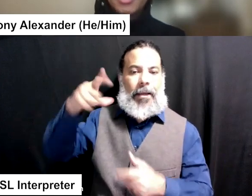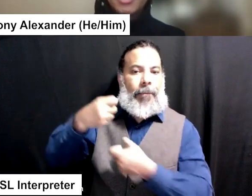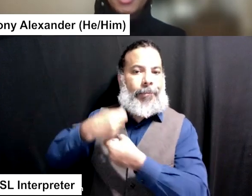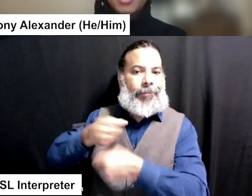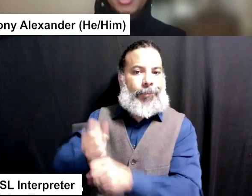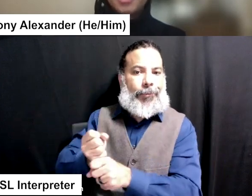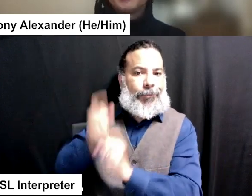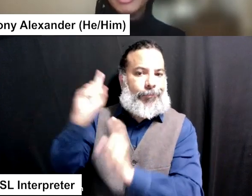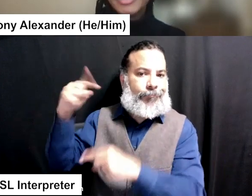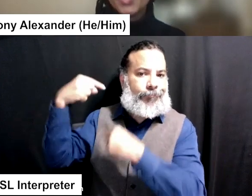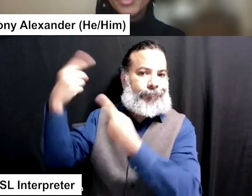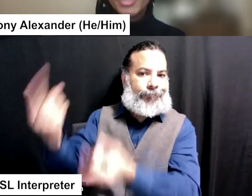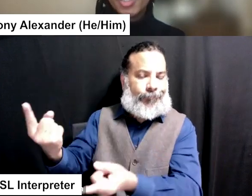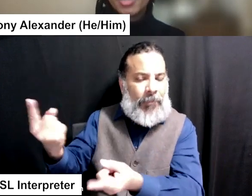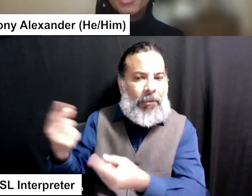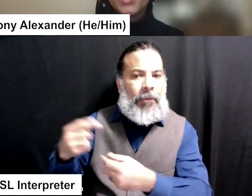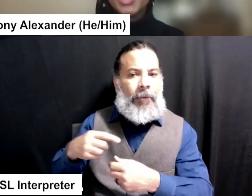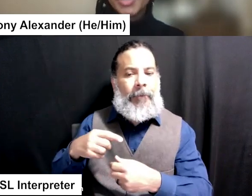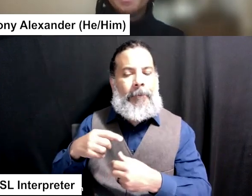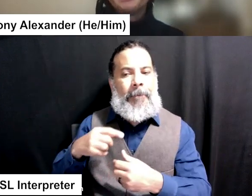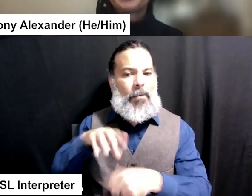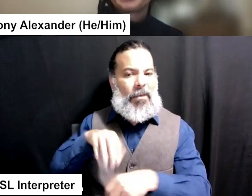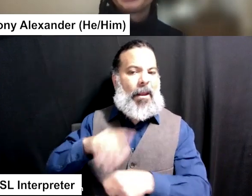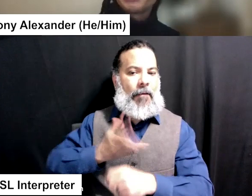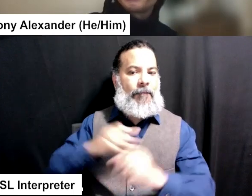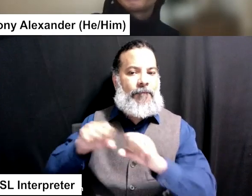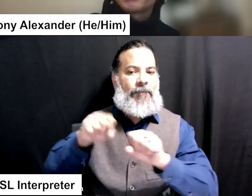have played within our food system.